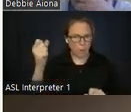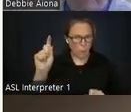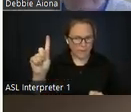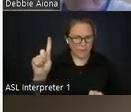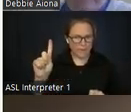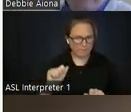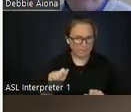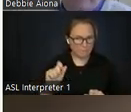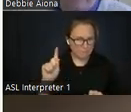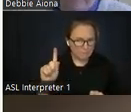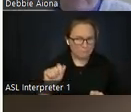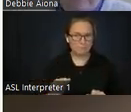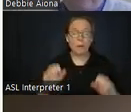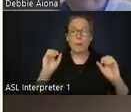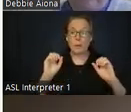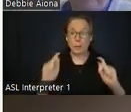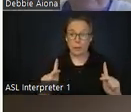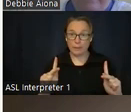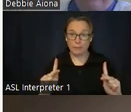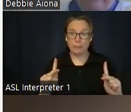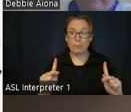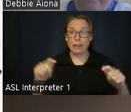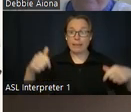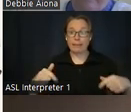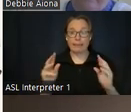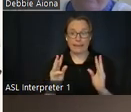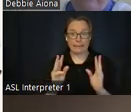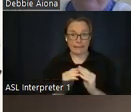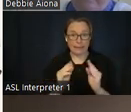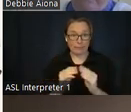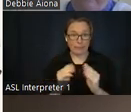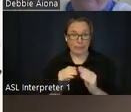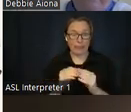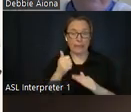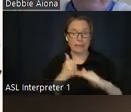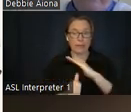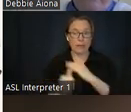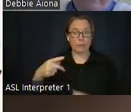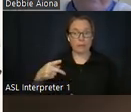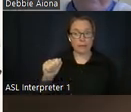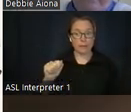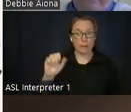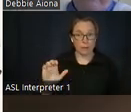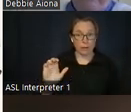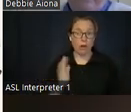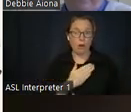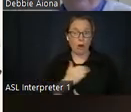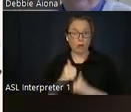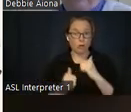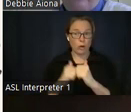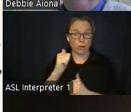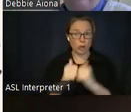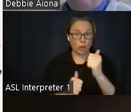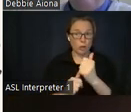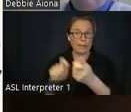the. Okay. This meeting is a part of the Police Accountability Commission's structure and details phase